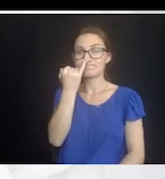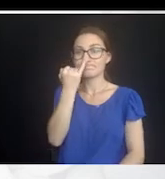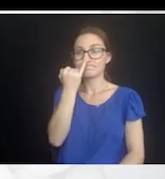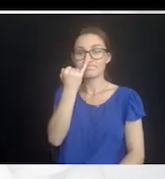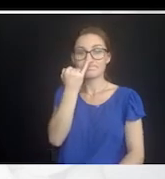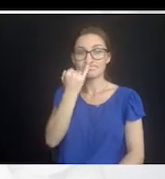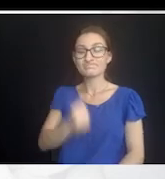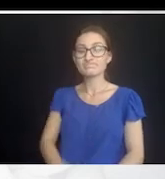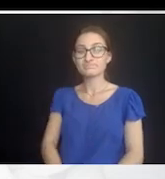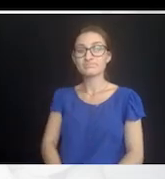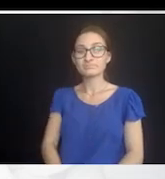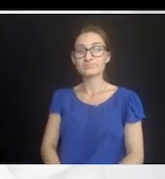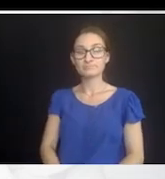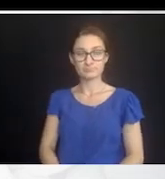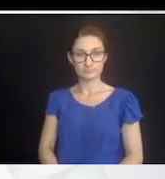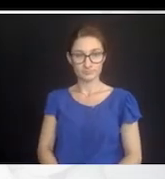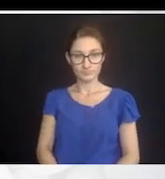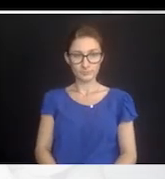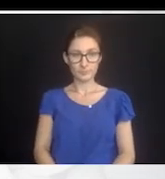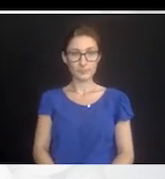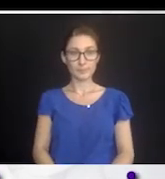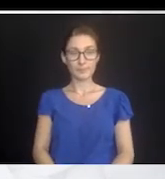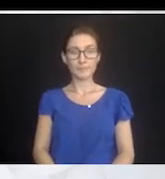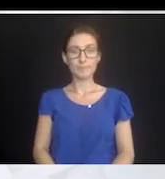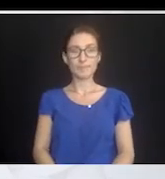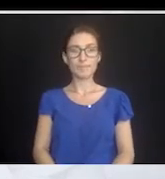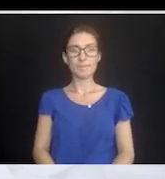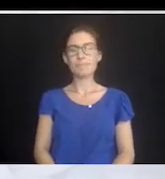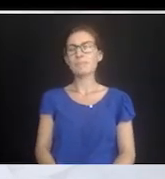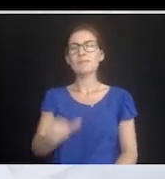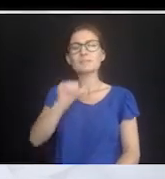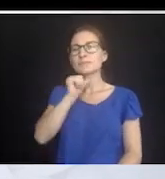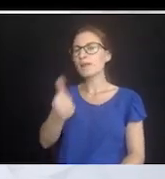how I was acting in immature ways.